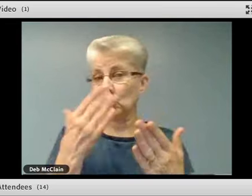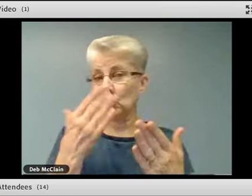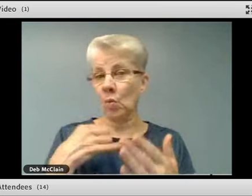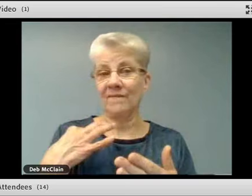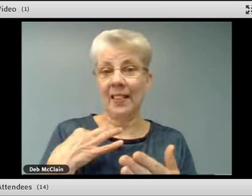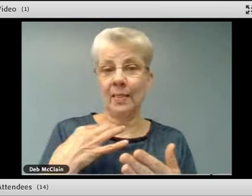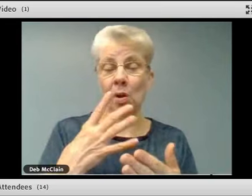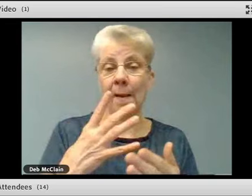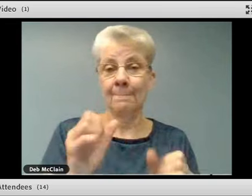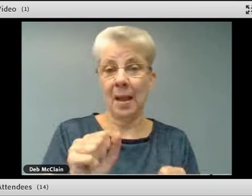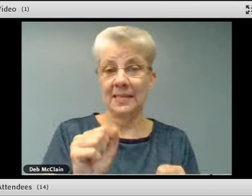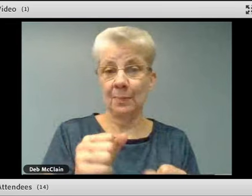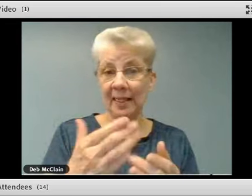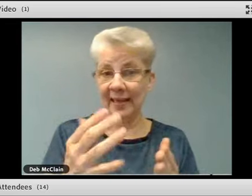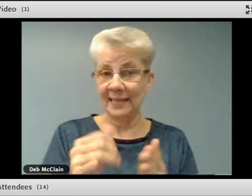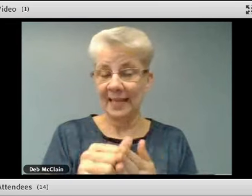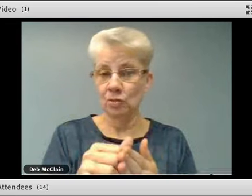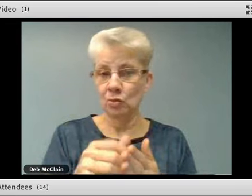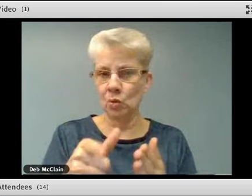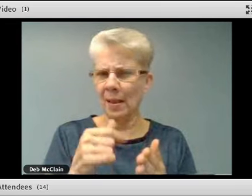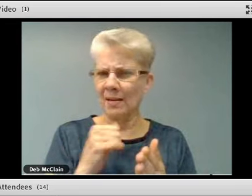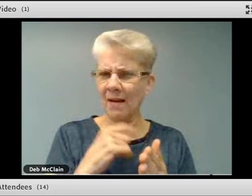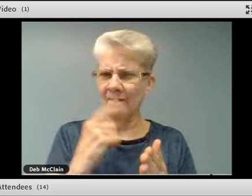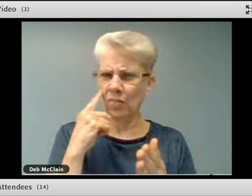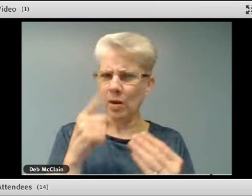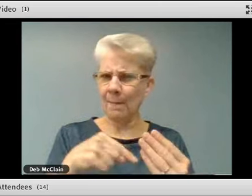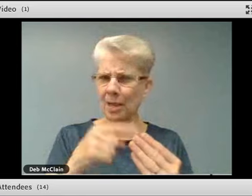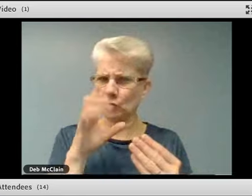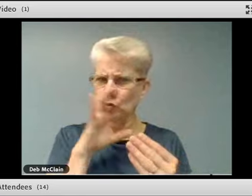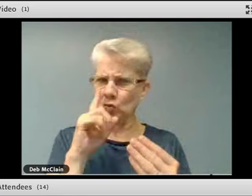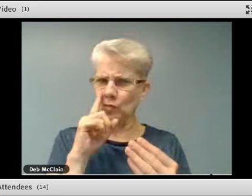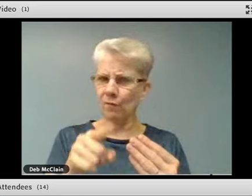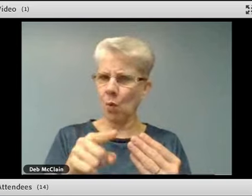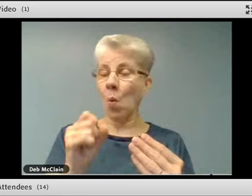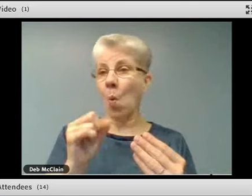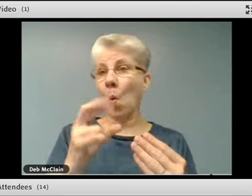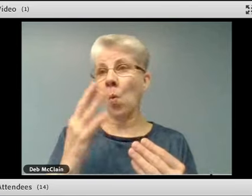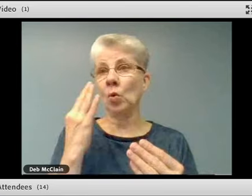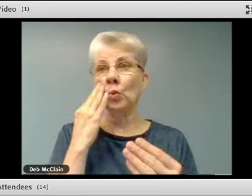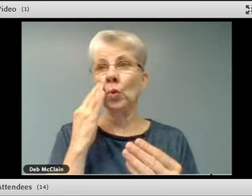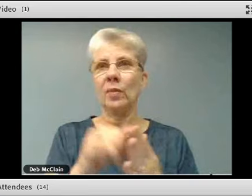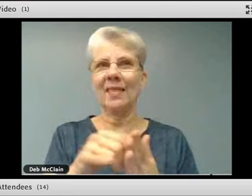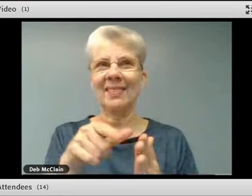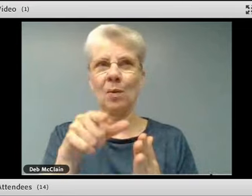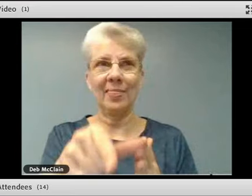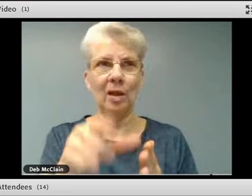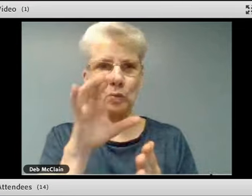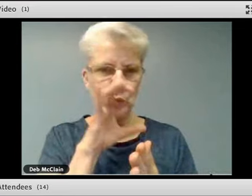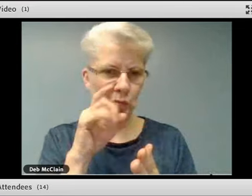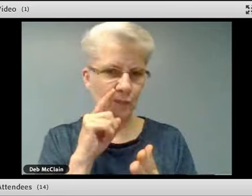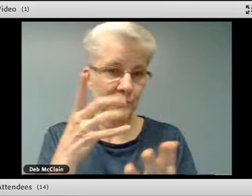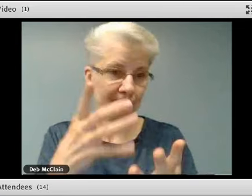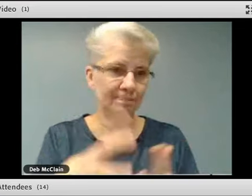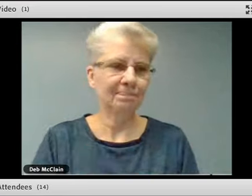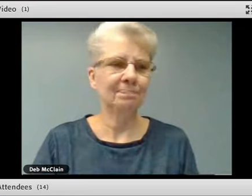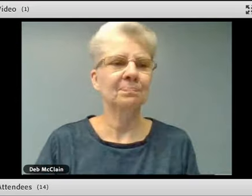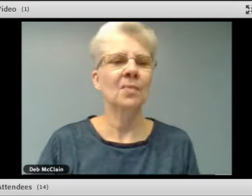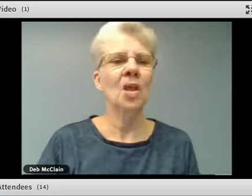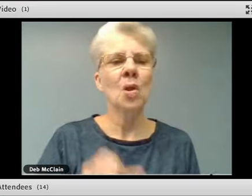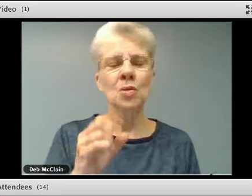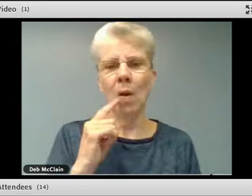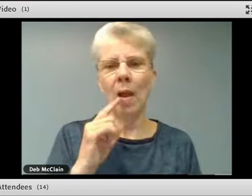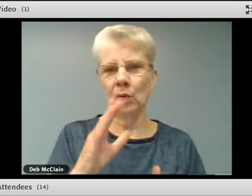possibly items that you may not have thought to search for or known the search terms to find. So I encourage you